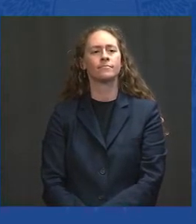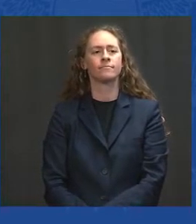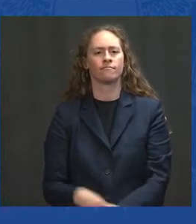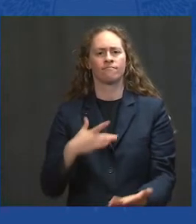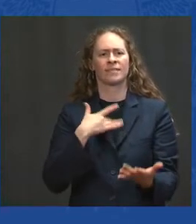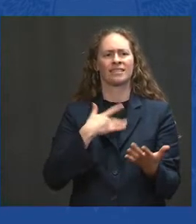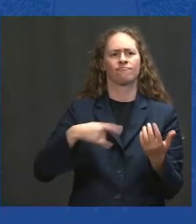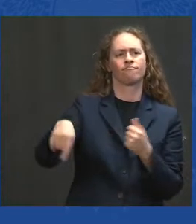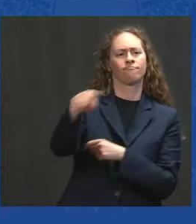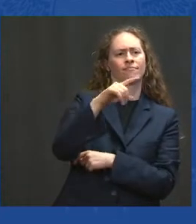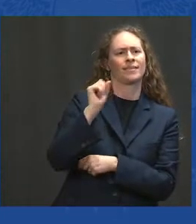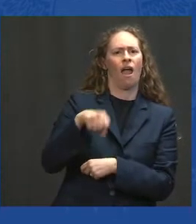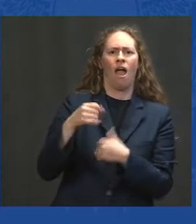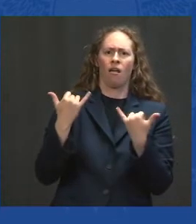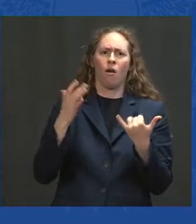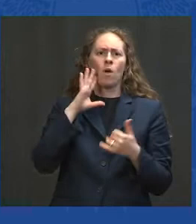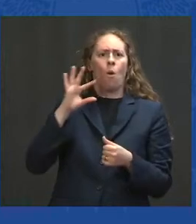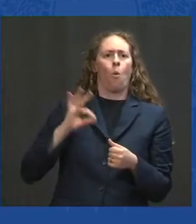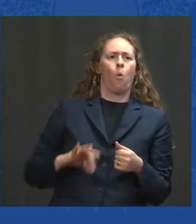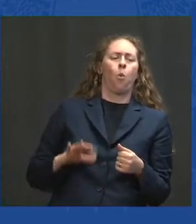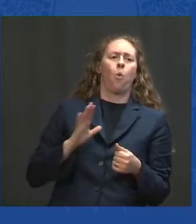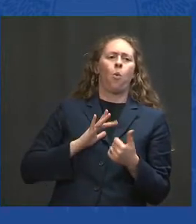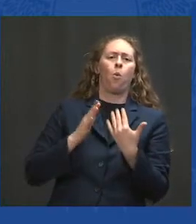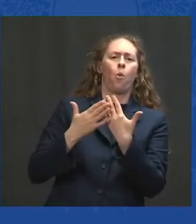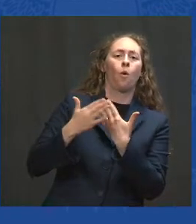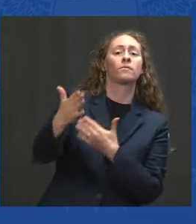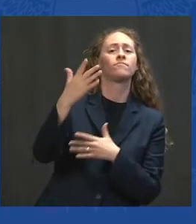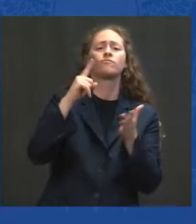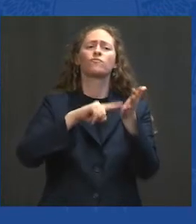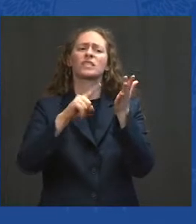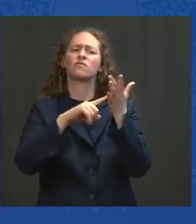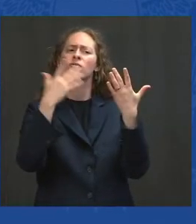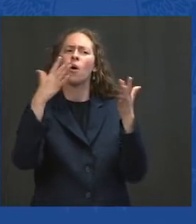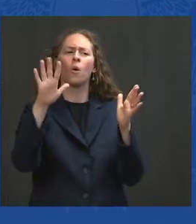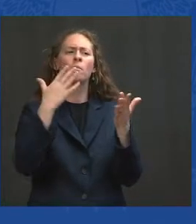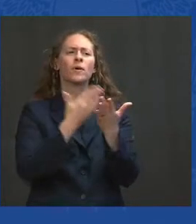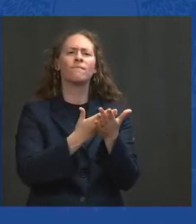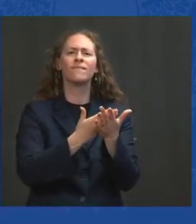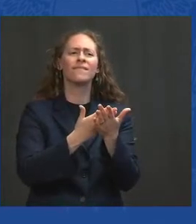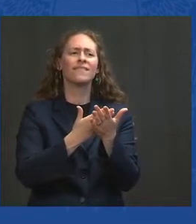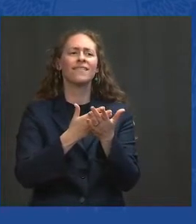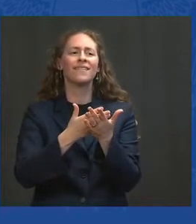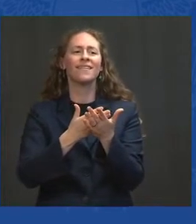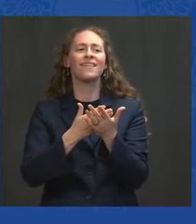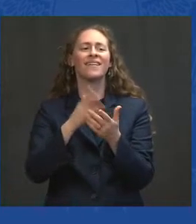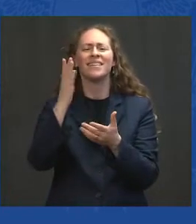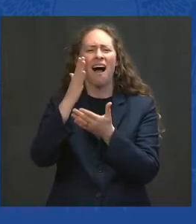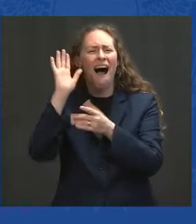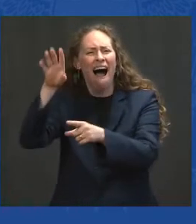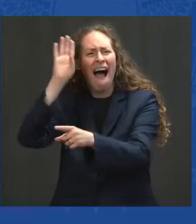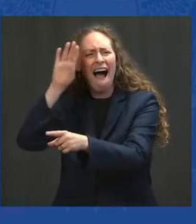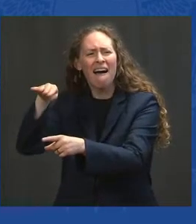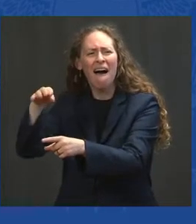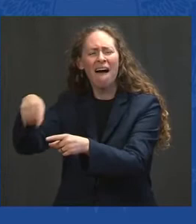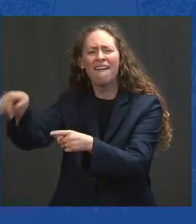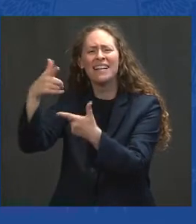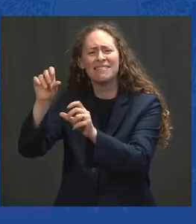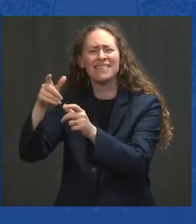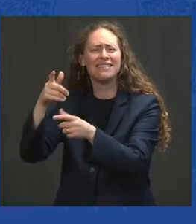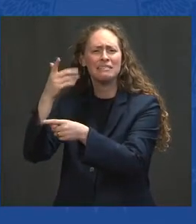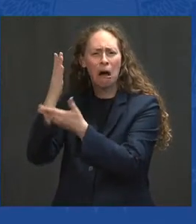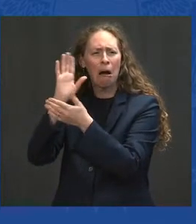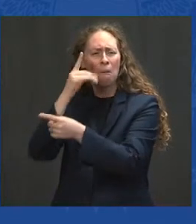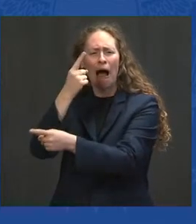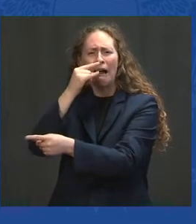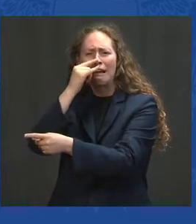have shown that tax relief that helps children, that's okay, don't worry about it. It's okay to let them cry, or her,